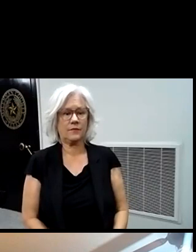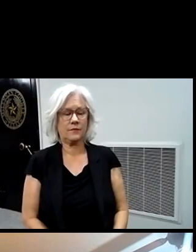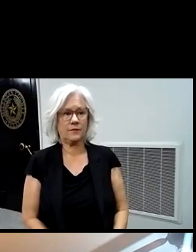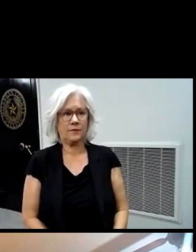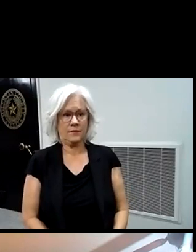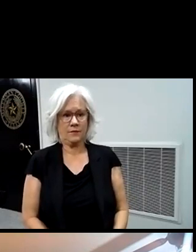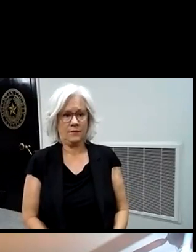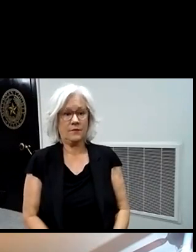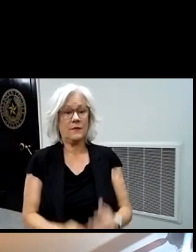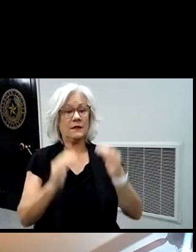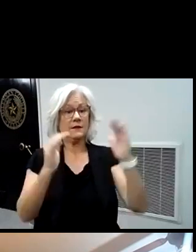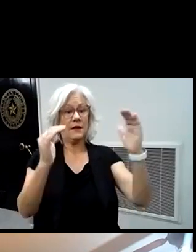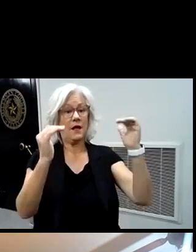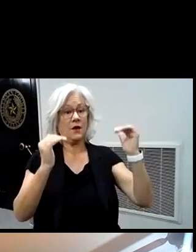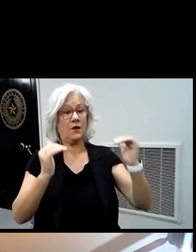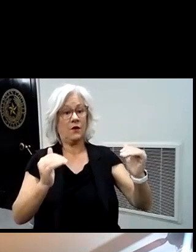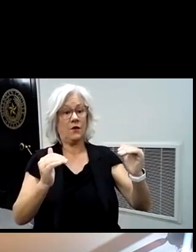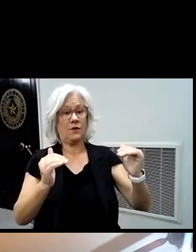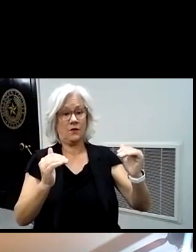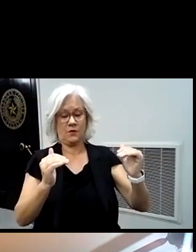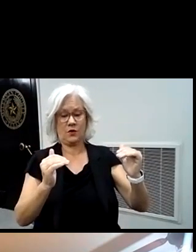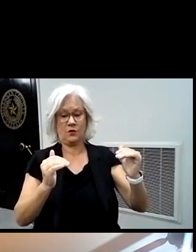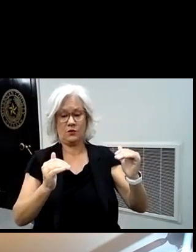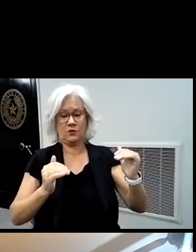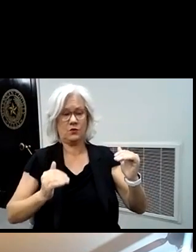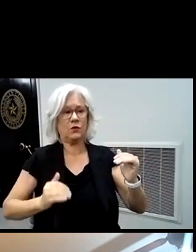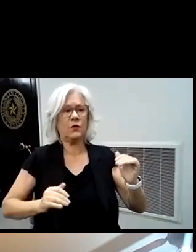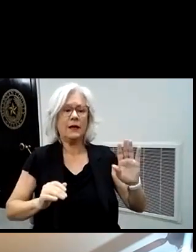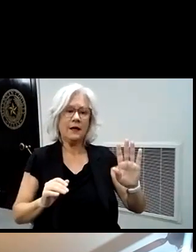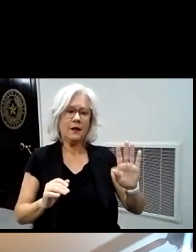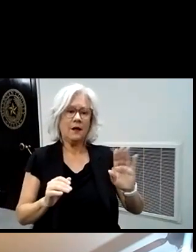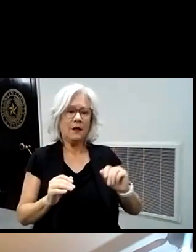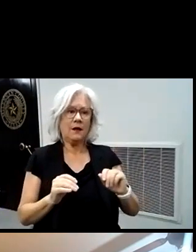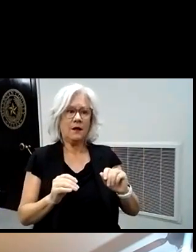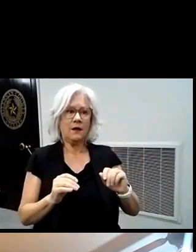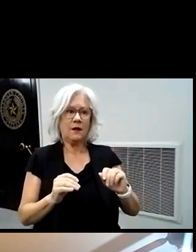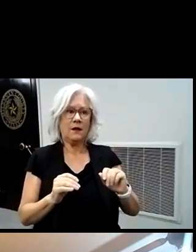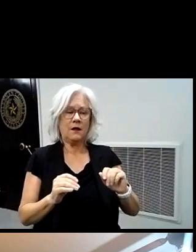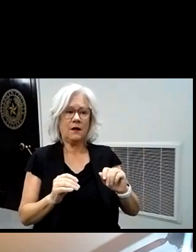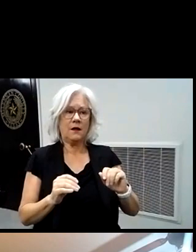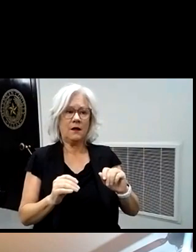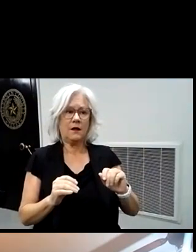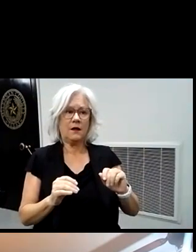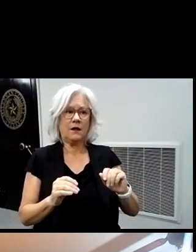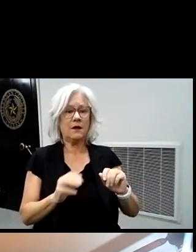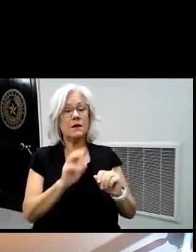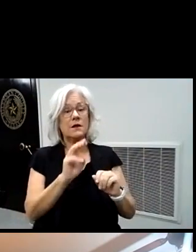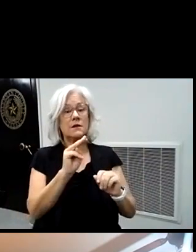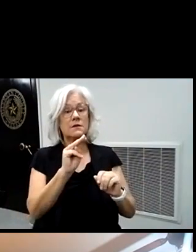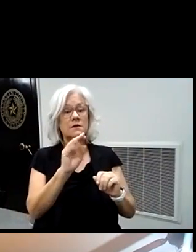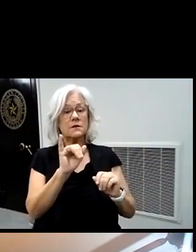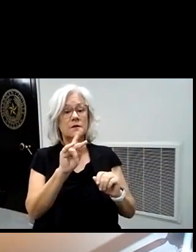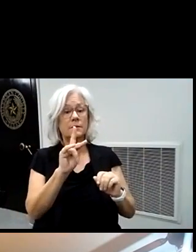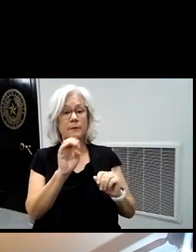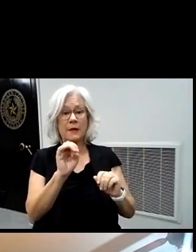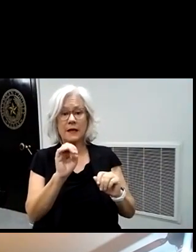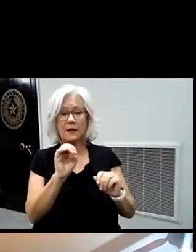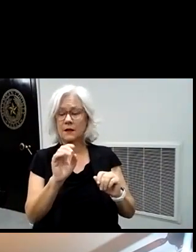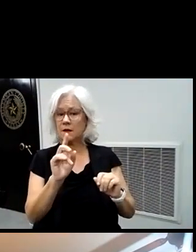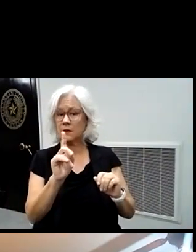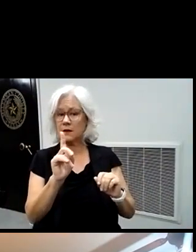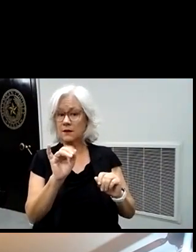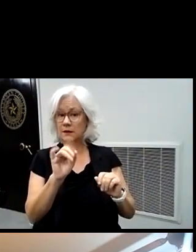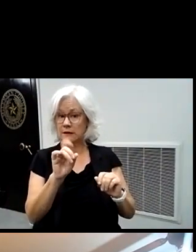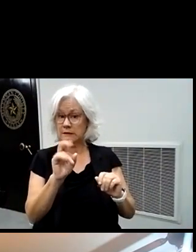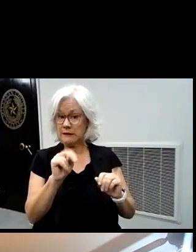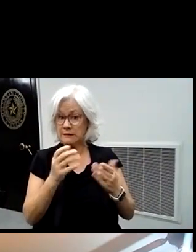I'd like to go to items. I'll tell you, is Mike Dixon got